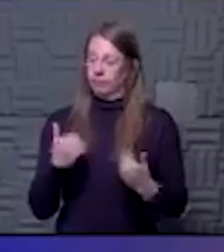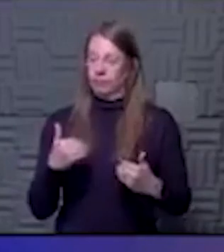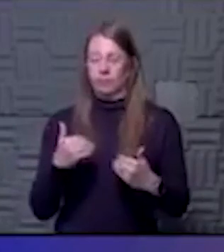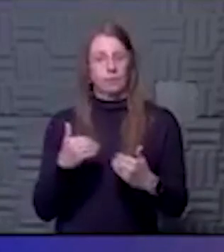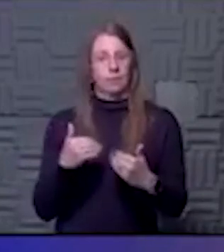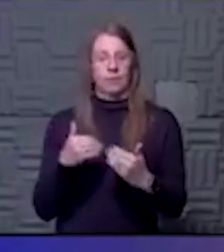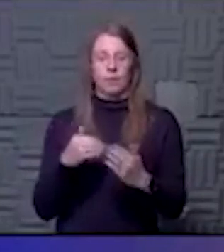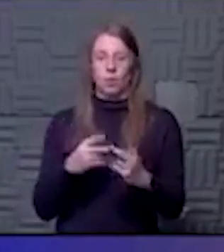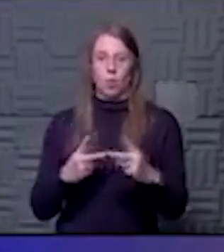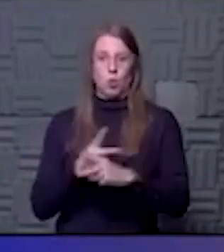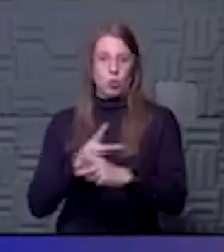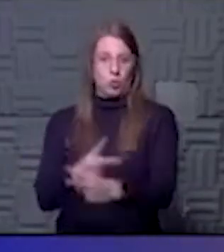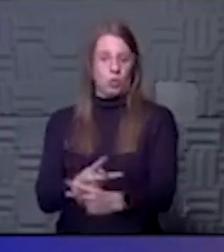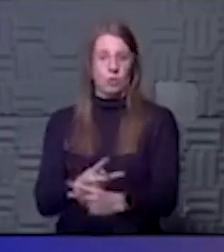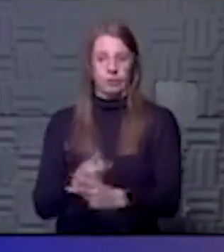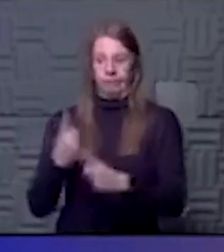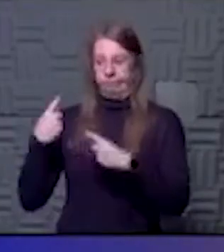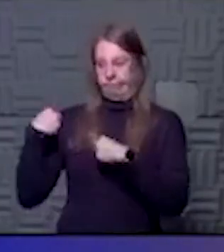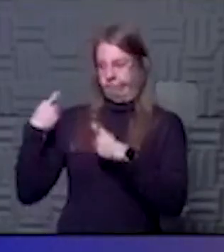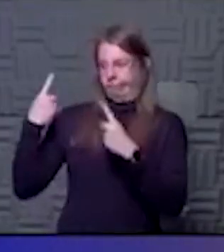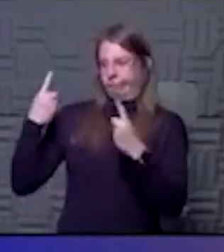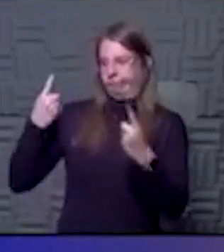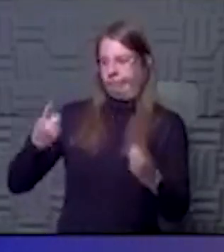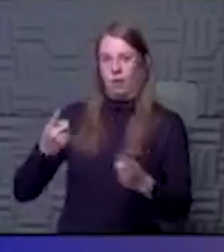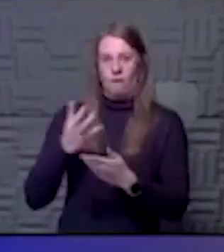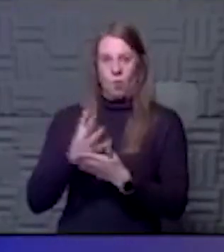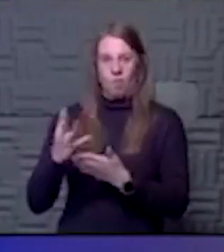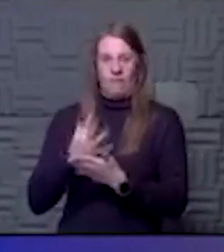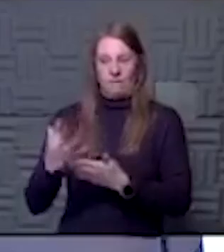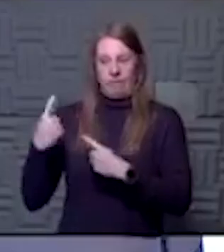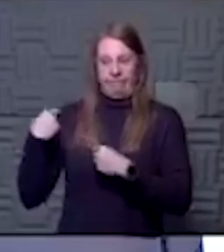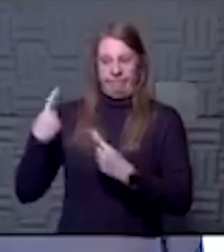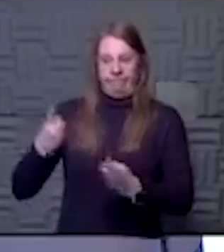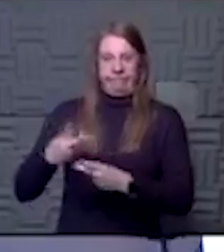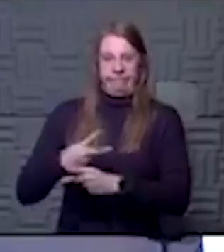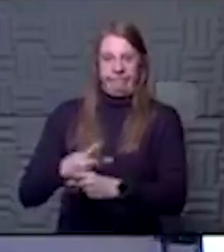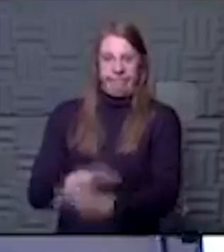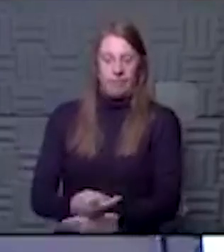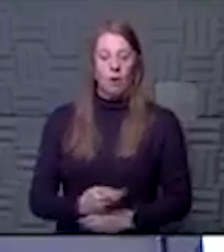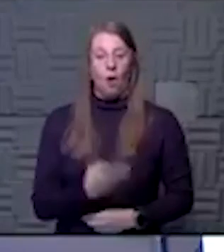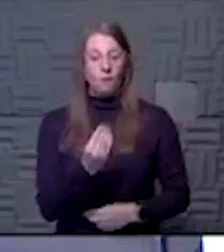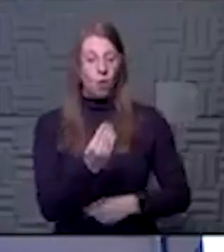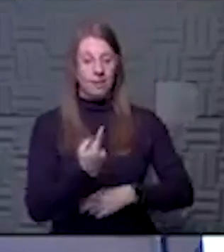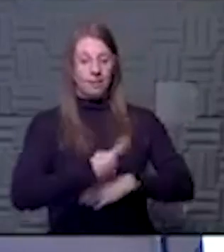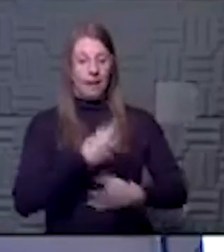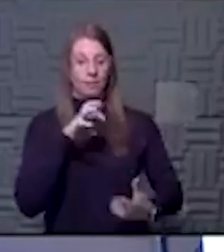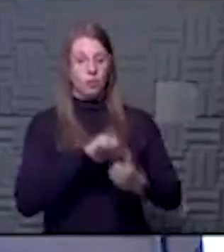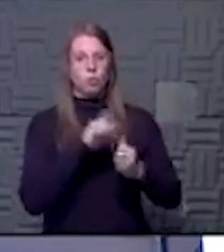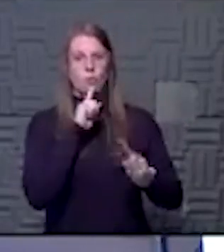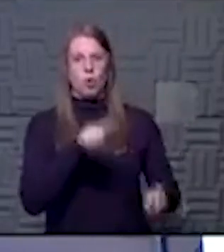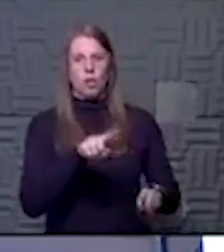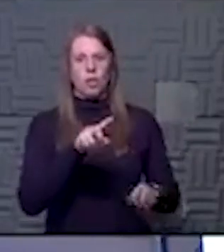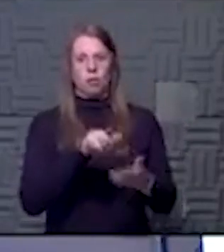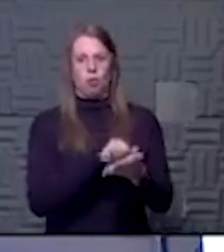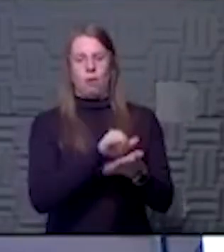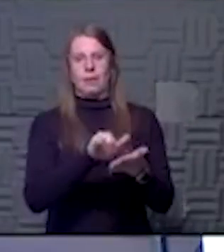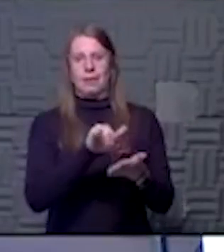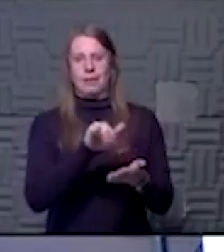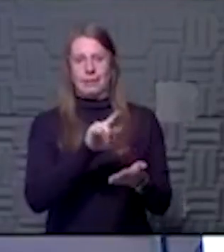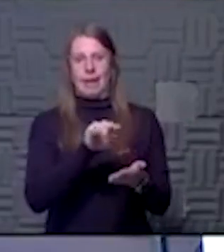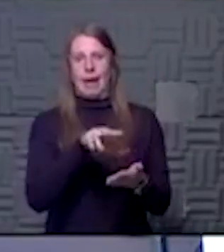in the wrong direction and has been now for the last 4 to 5 weeks. And we know that the rolling 14-day average is reported, I think, in the New York Times, is